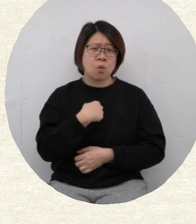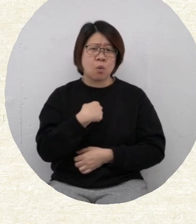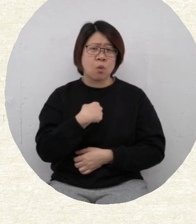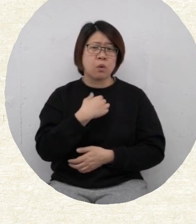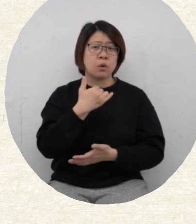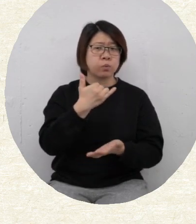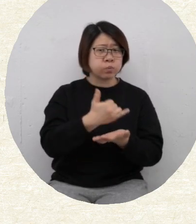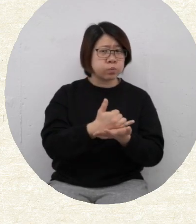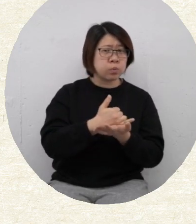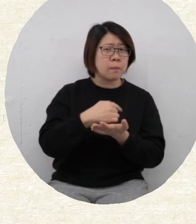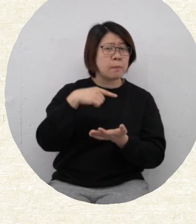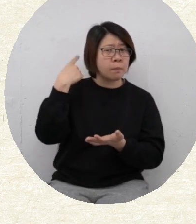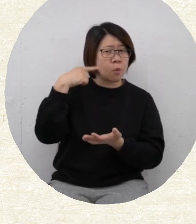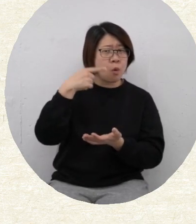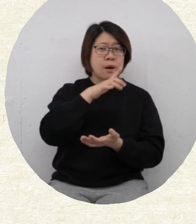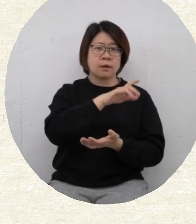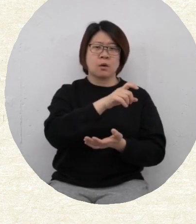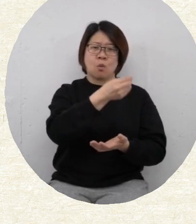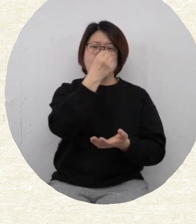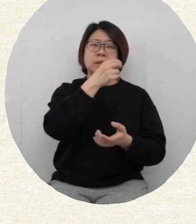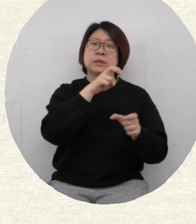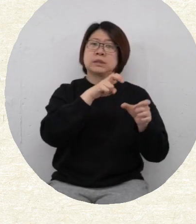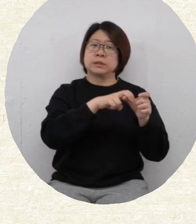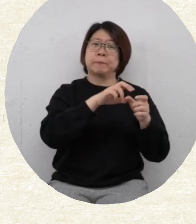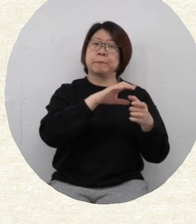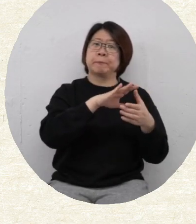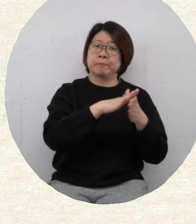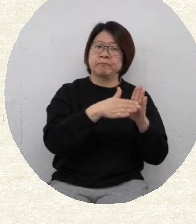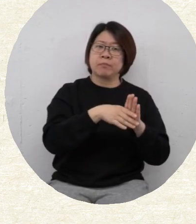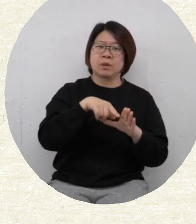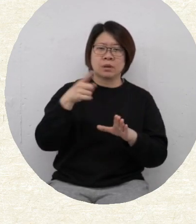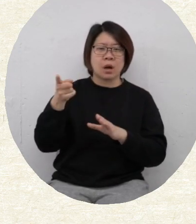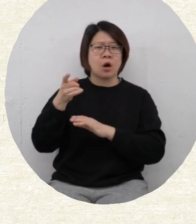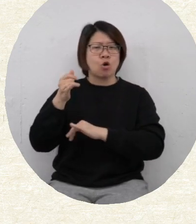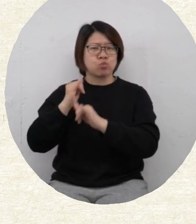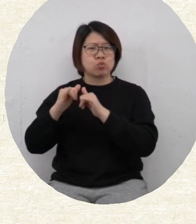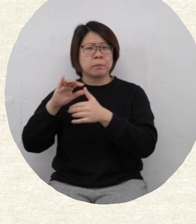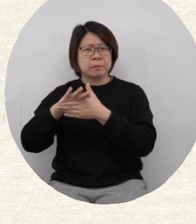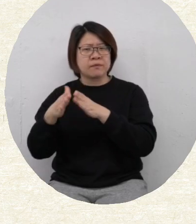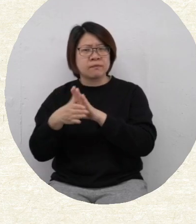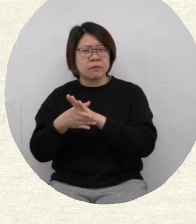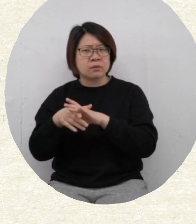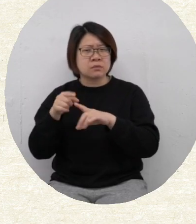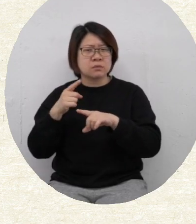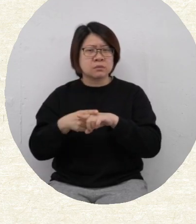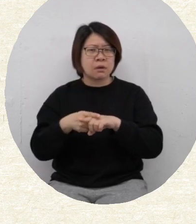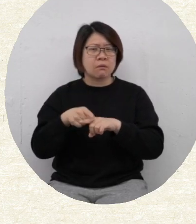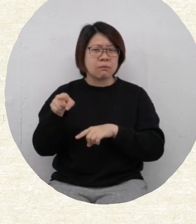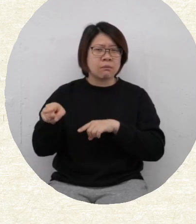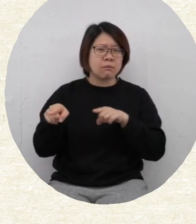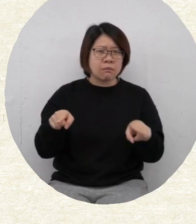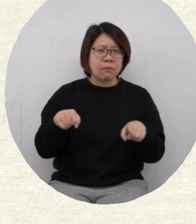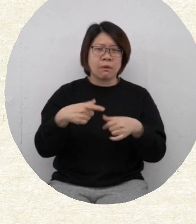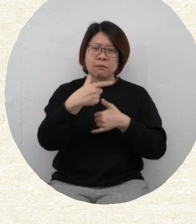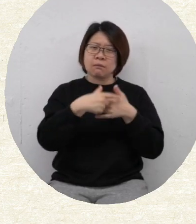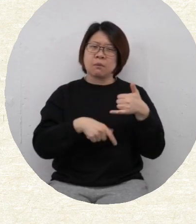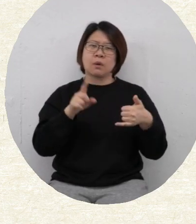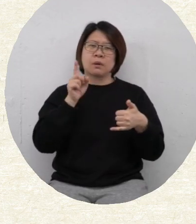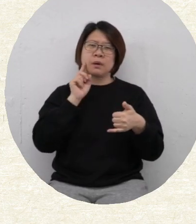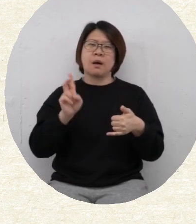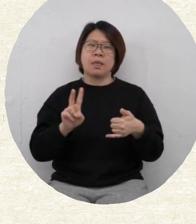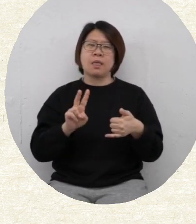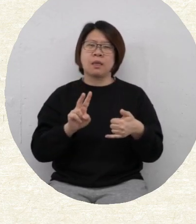think about kind of how, how in some ways, like personally, how I